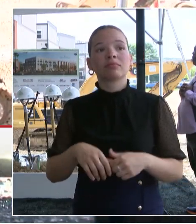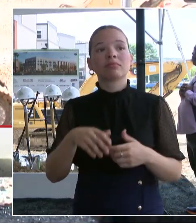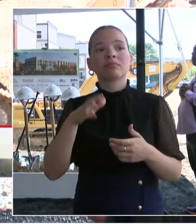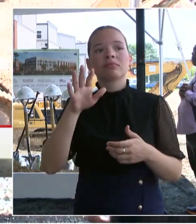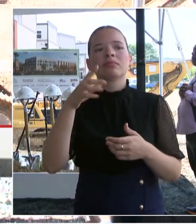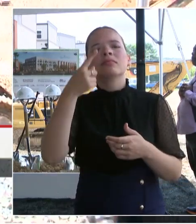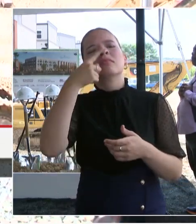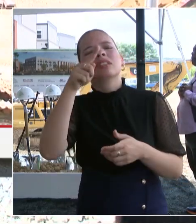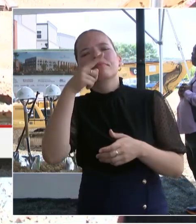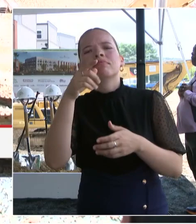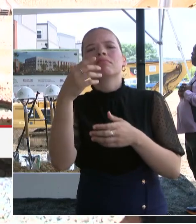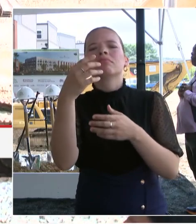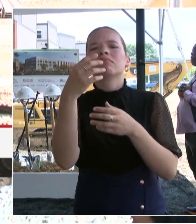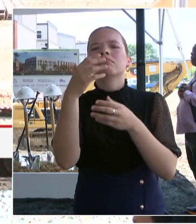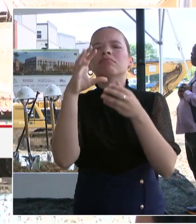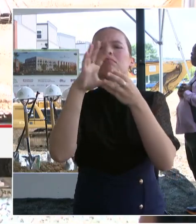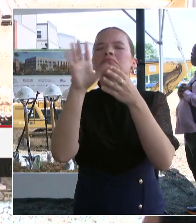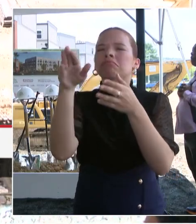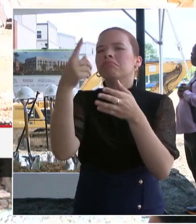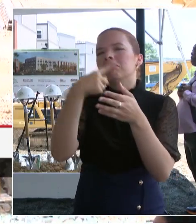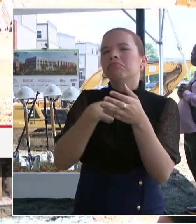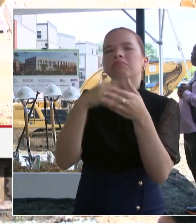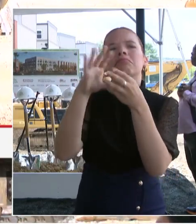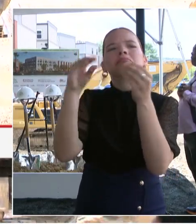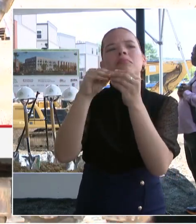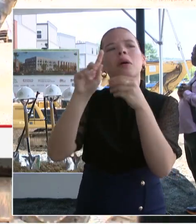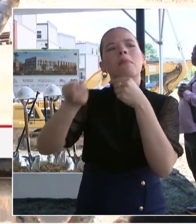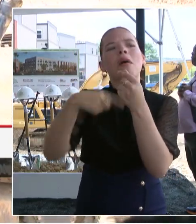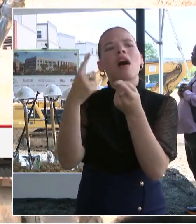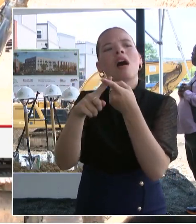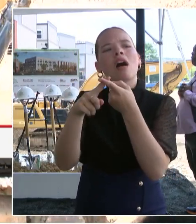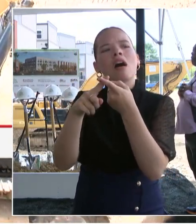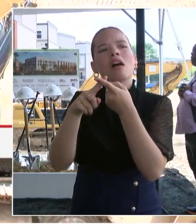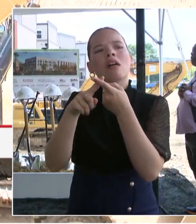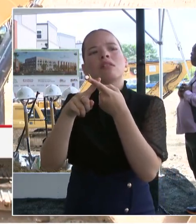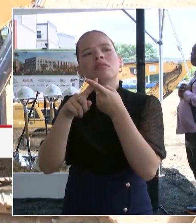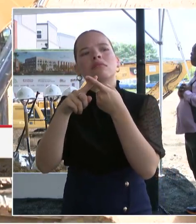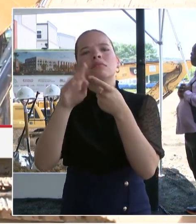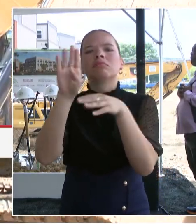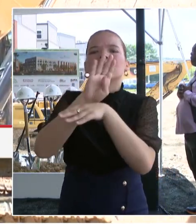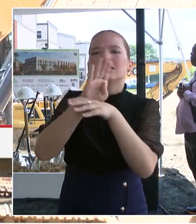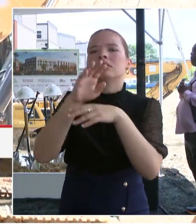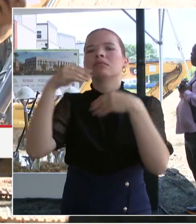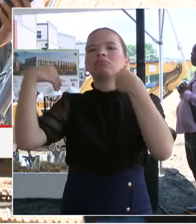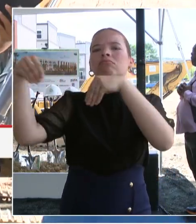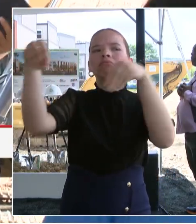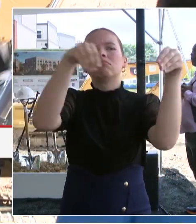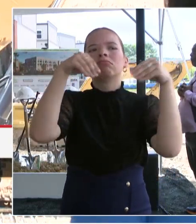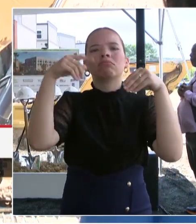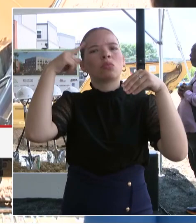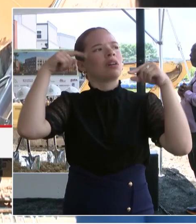Sure. Who wants to talk about the retail? Akash or Carmen?